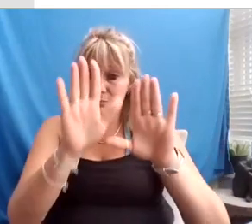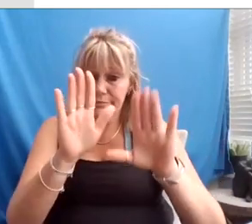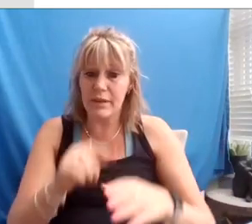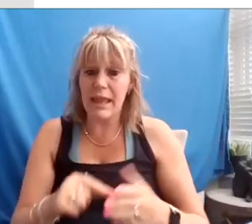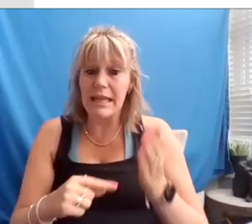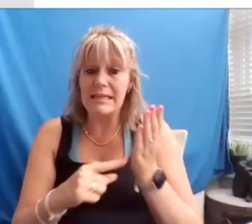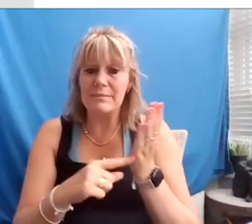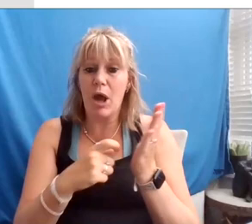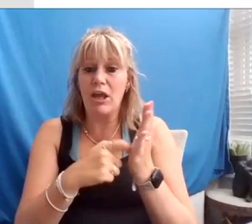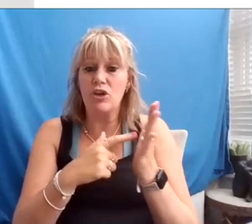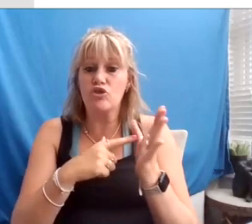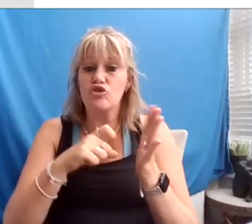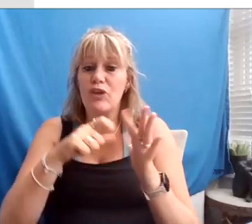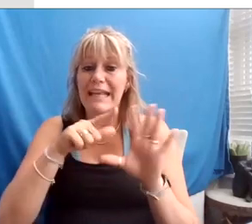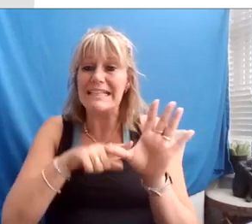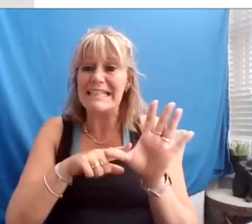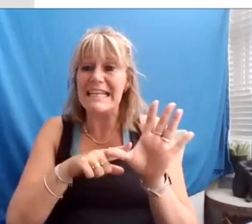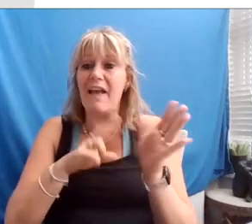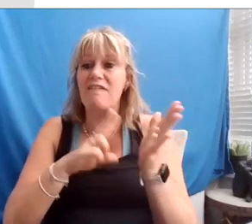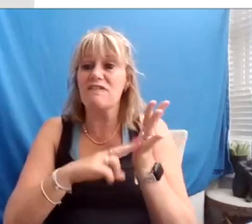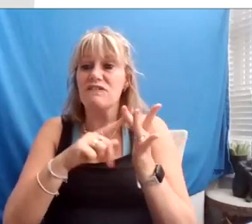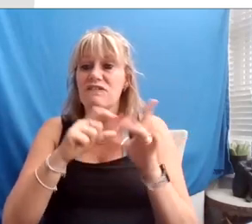Tracy Vidal, and it's called